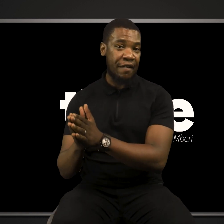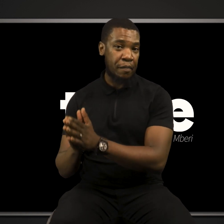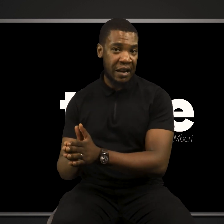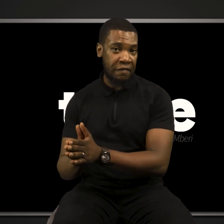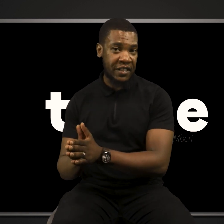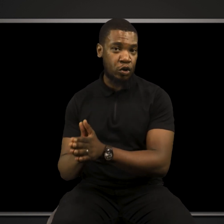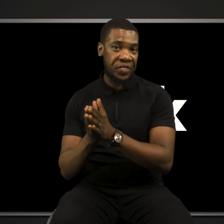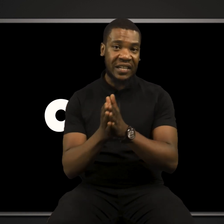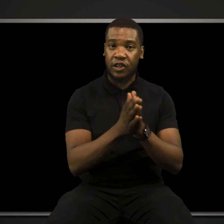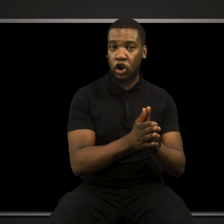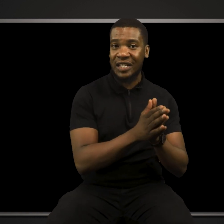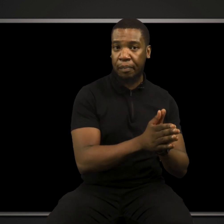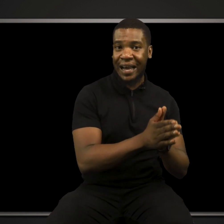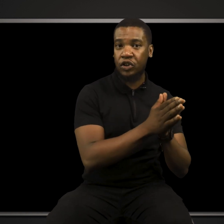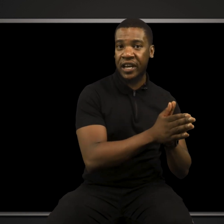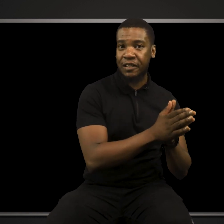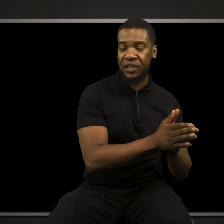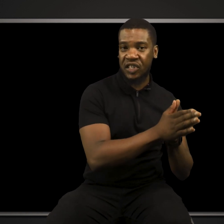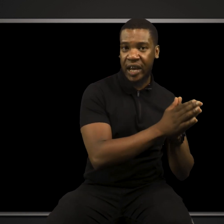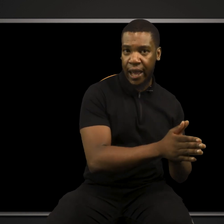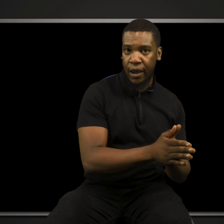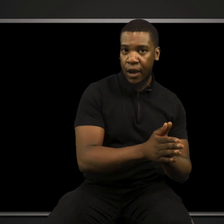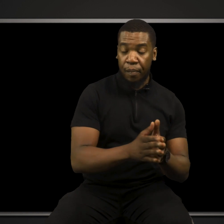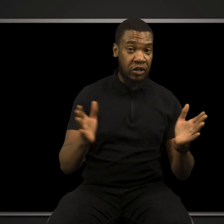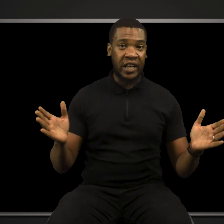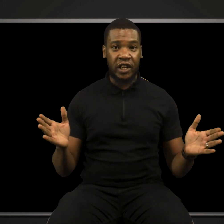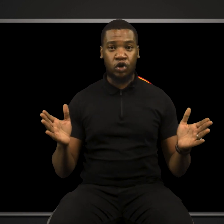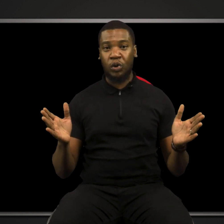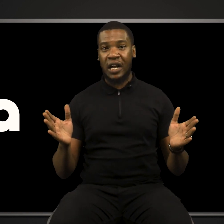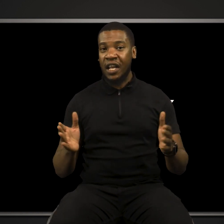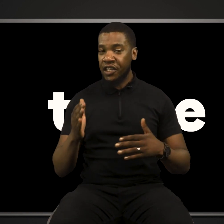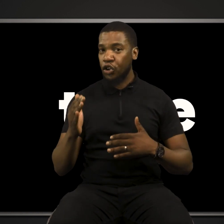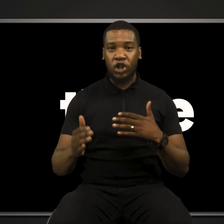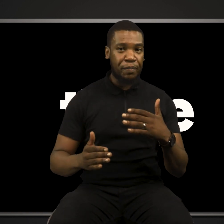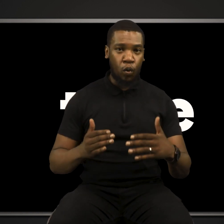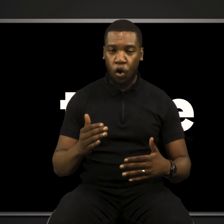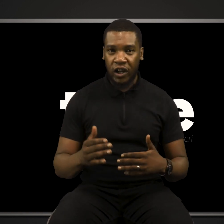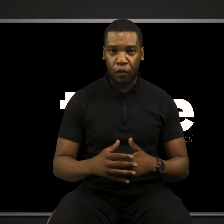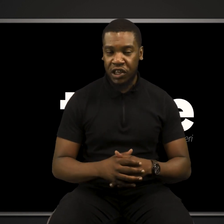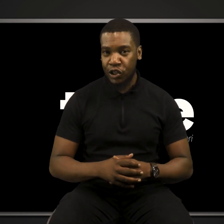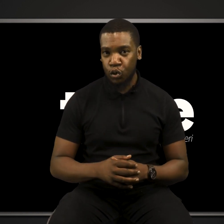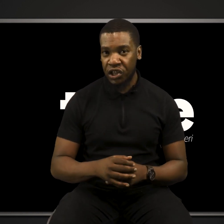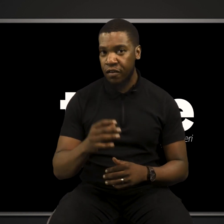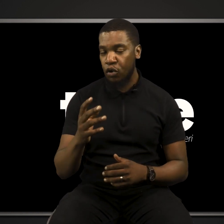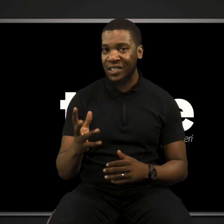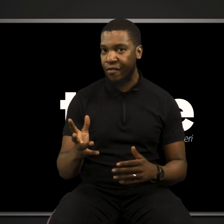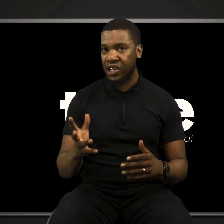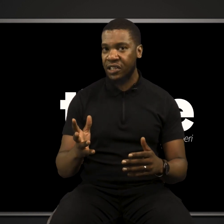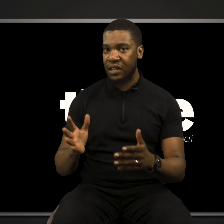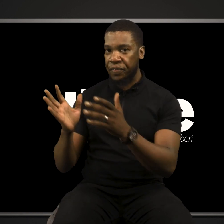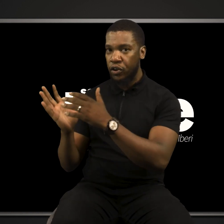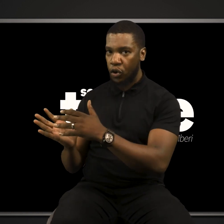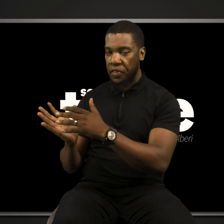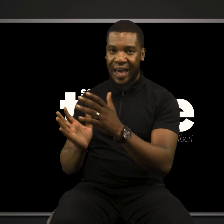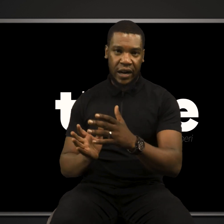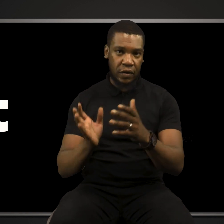he have a manifesto that does not apply to SPCA? Panduleni Itula, is he going to be walking with his suit in more directions